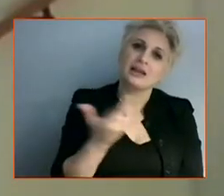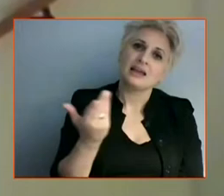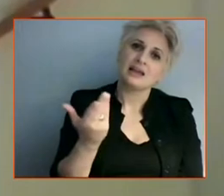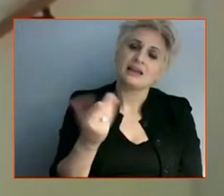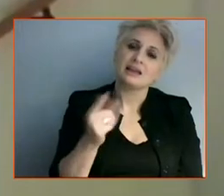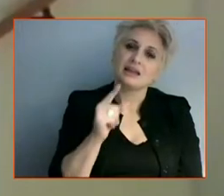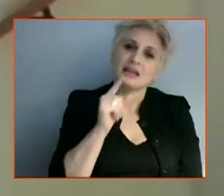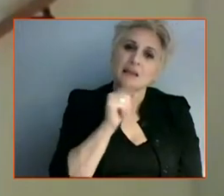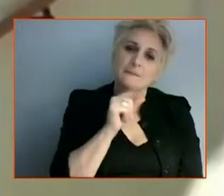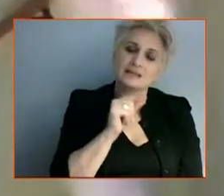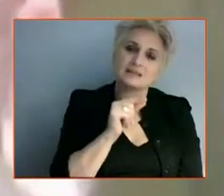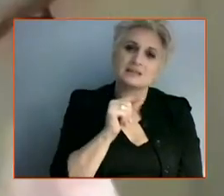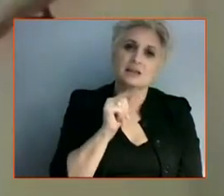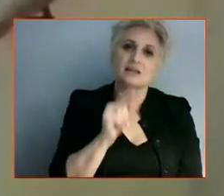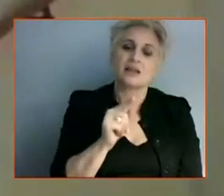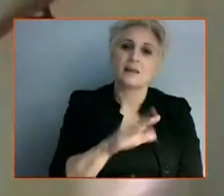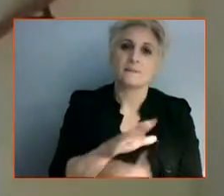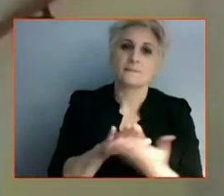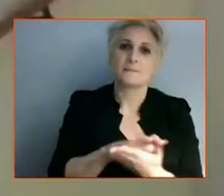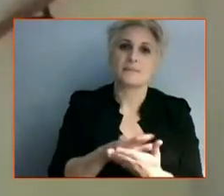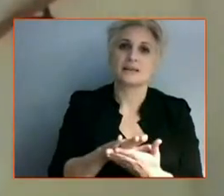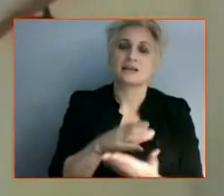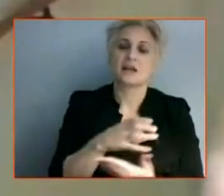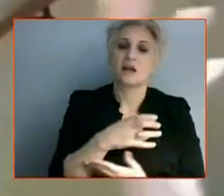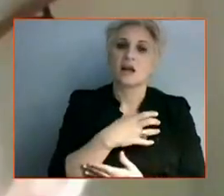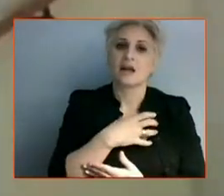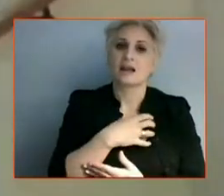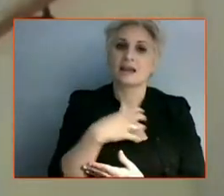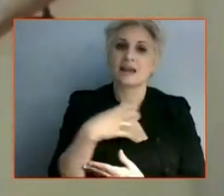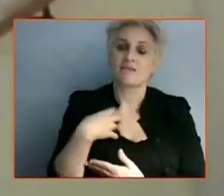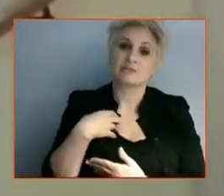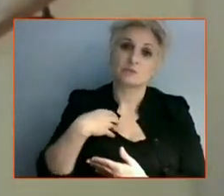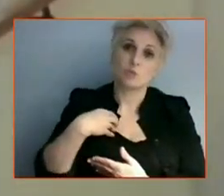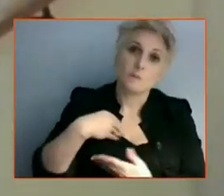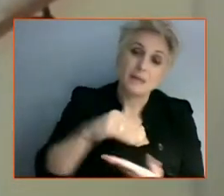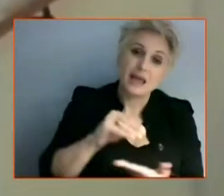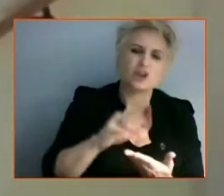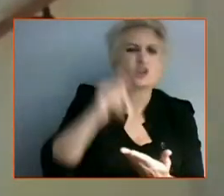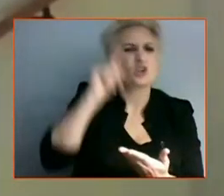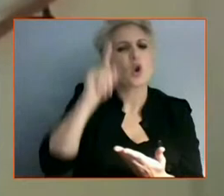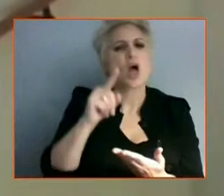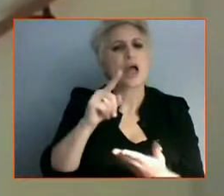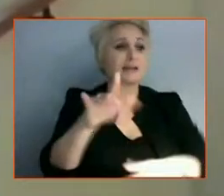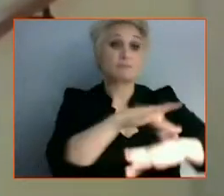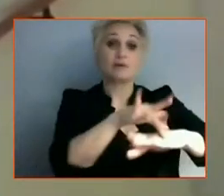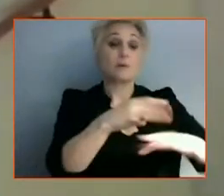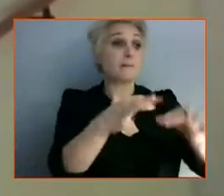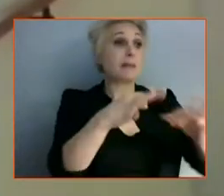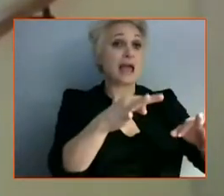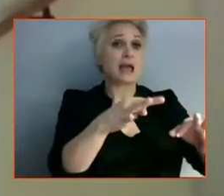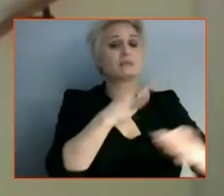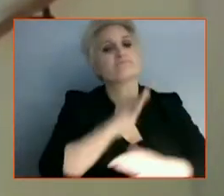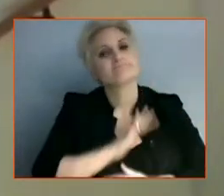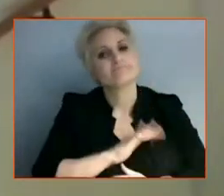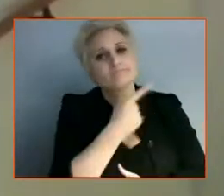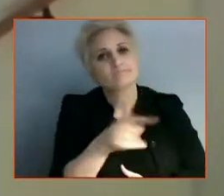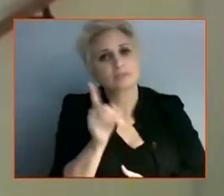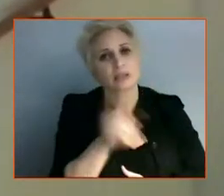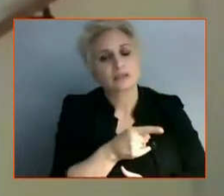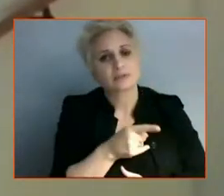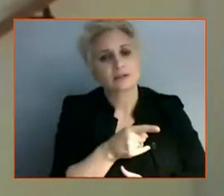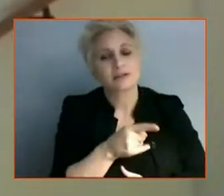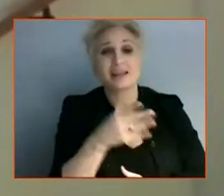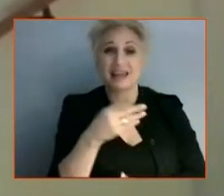guarantee companies a payout if levels move up and when shows are planned, then they have to be cancelled, so that contractors, so that artists can be